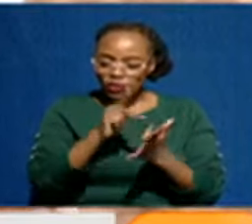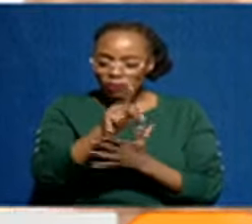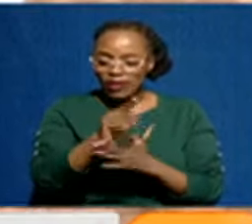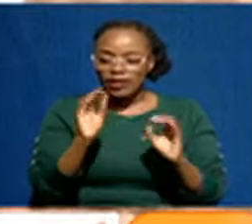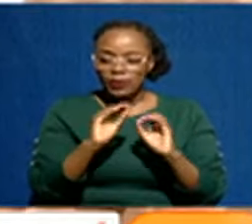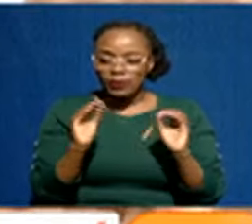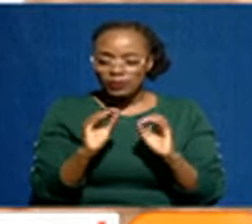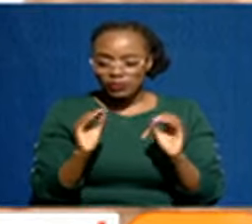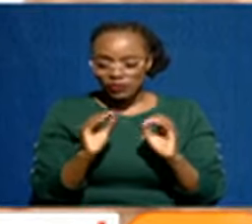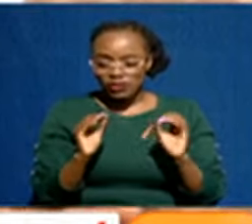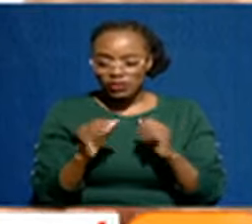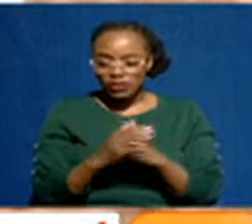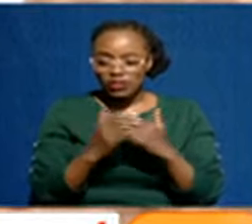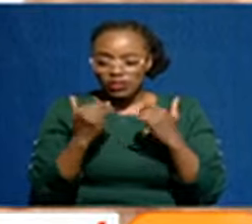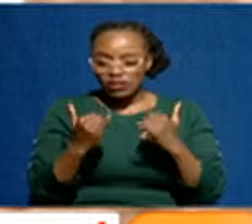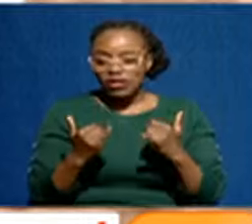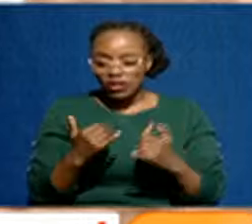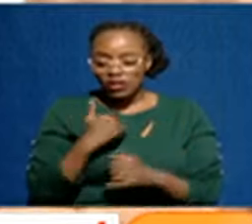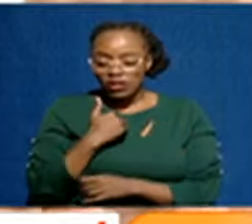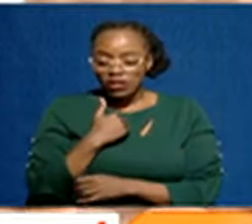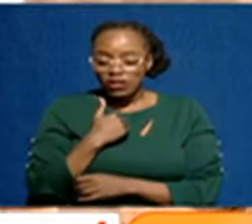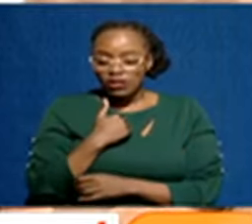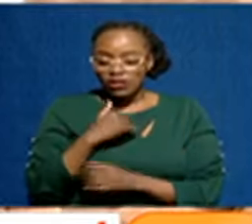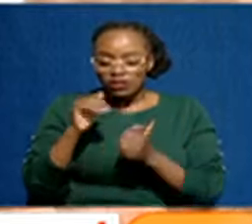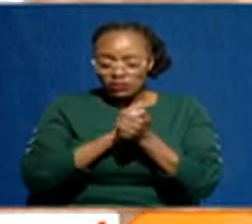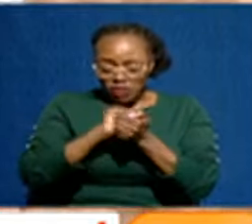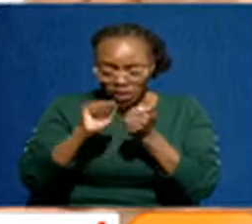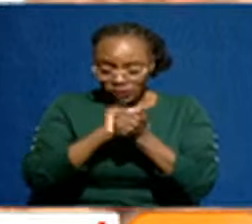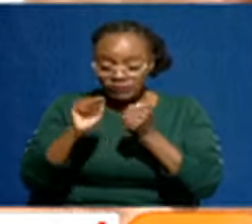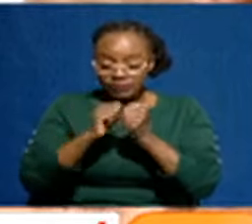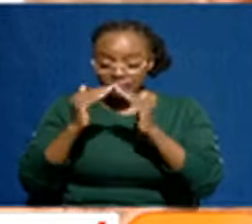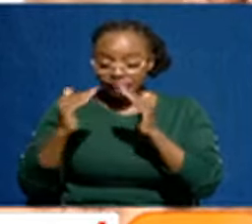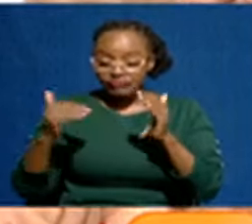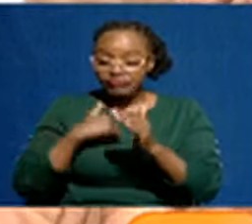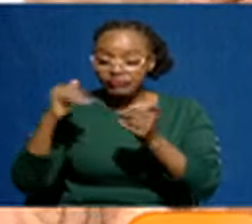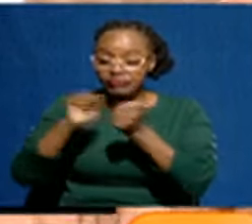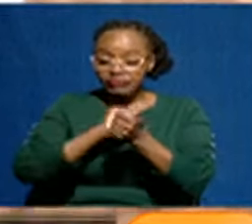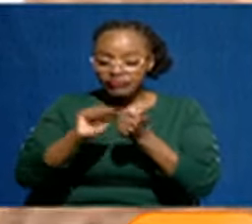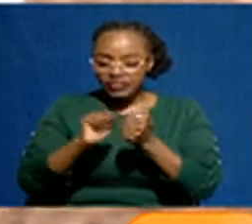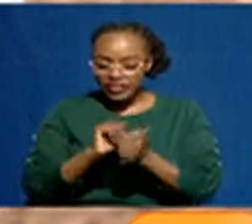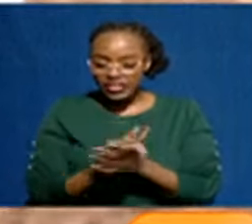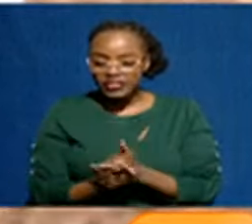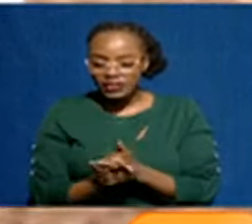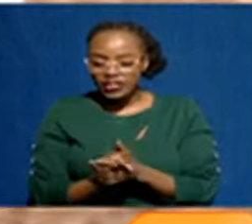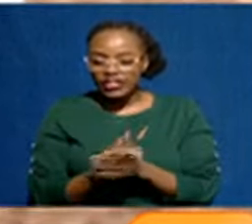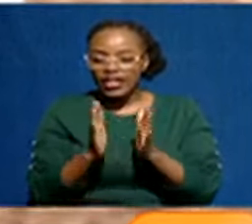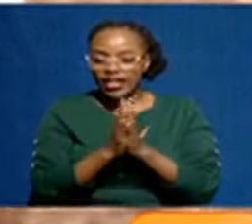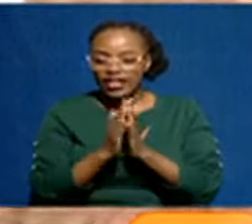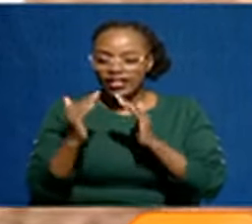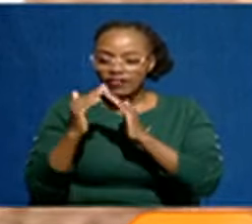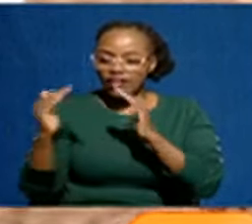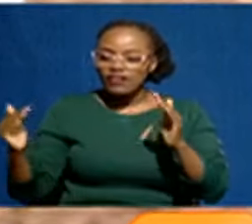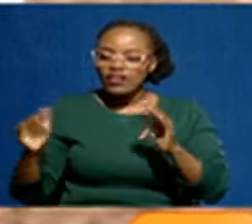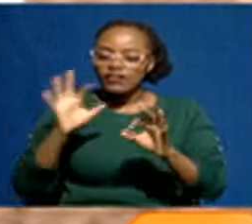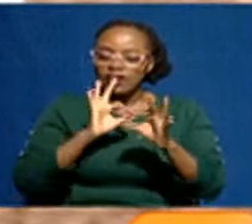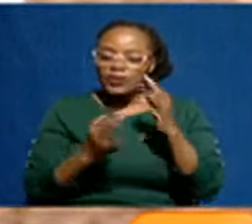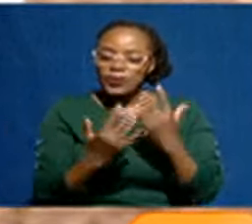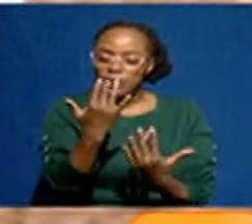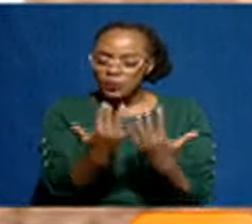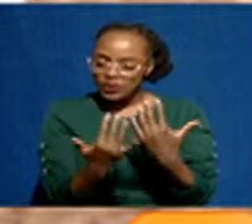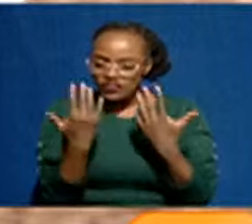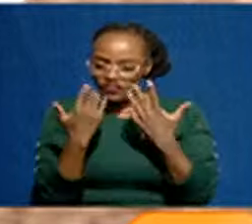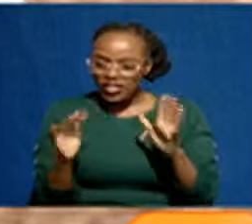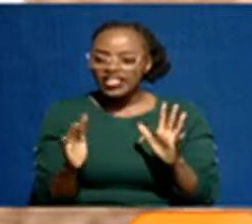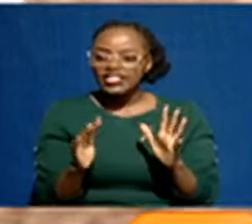sai tena dukikai hivi tukasikia manyumba yetu simebomolewa huko Kagir tena manyumba zingine sikachomwa ya nyasi